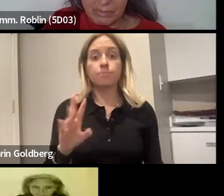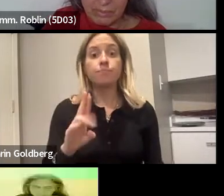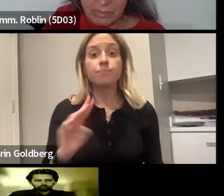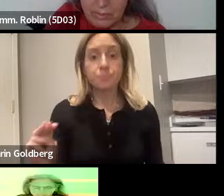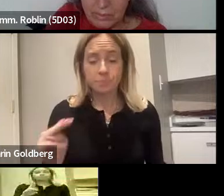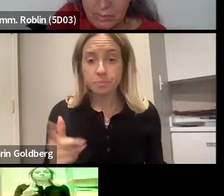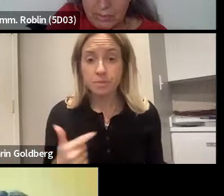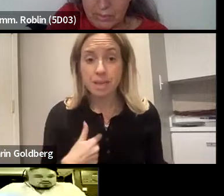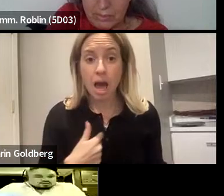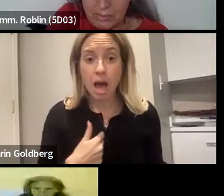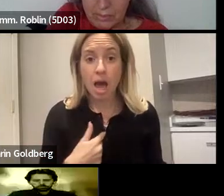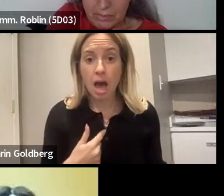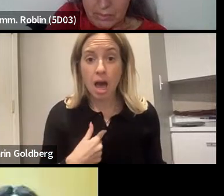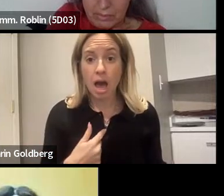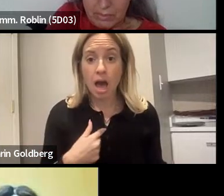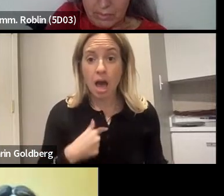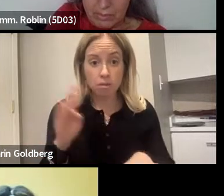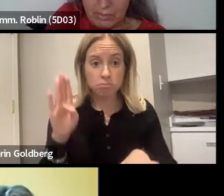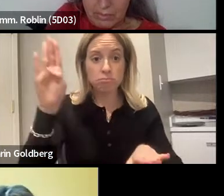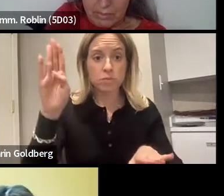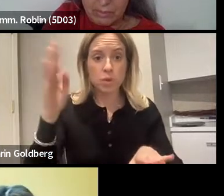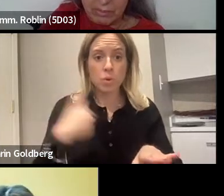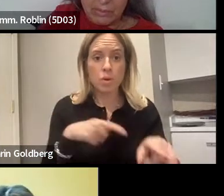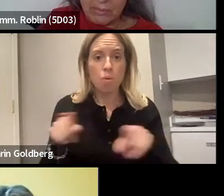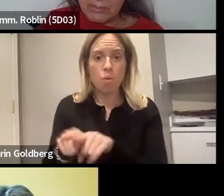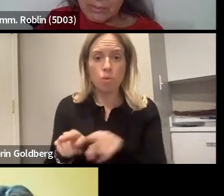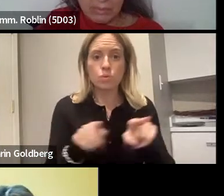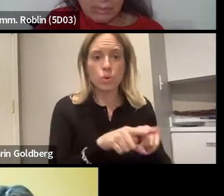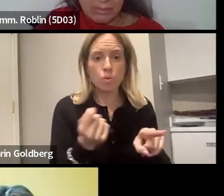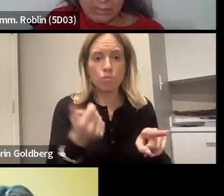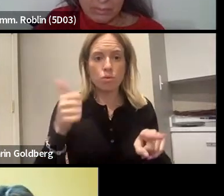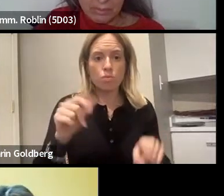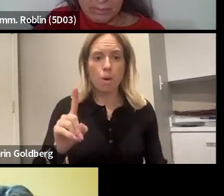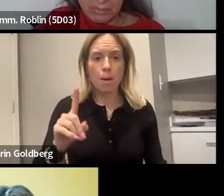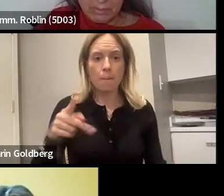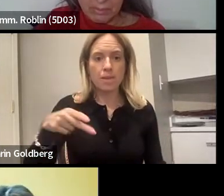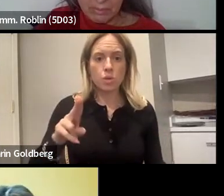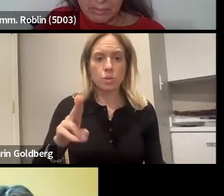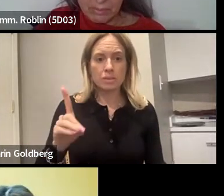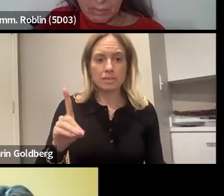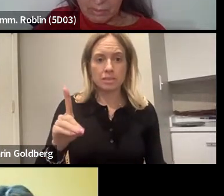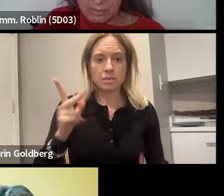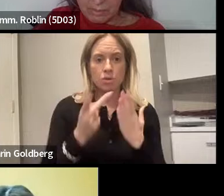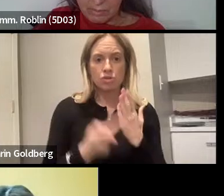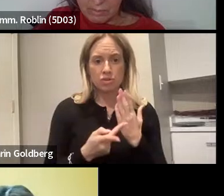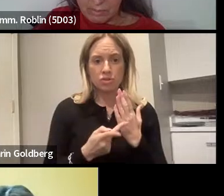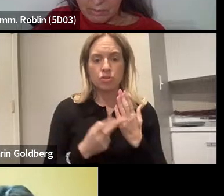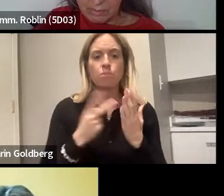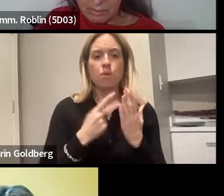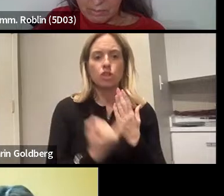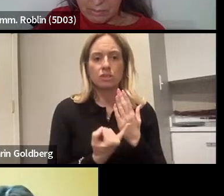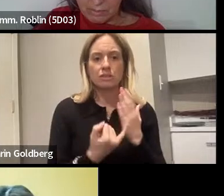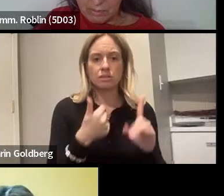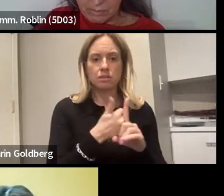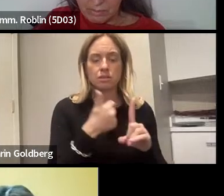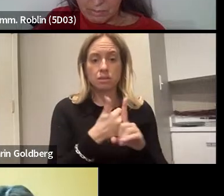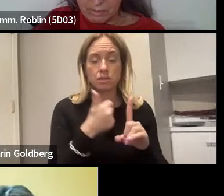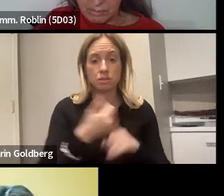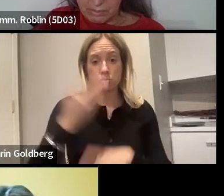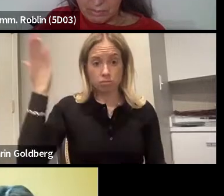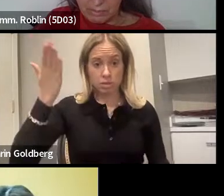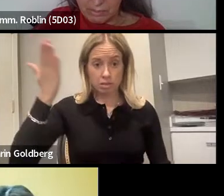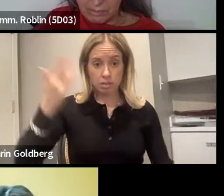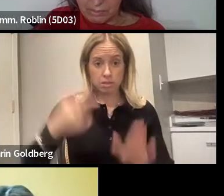I do move that we also remove one PUD project that's was being